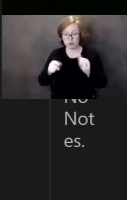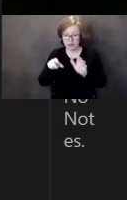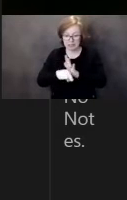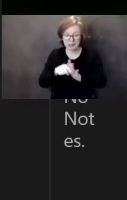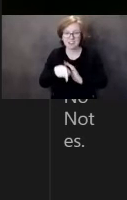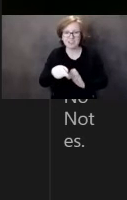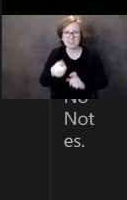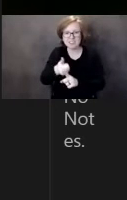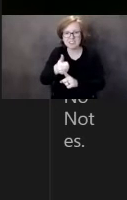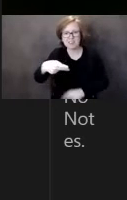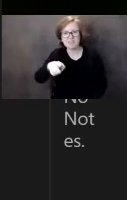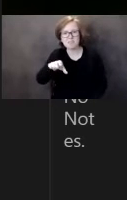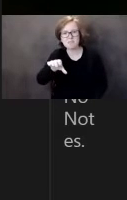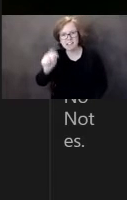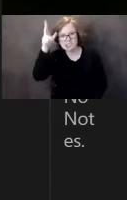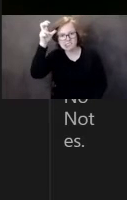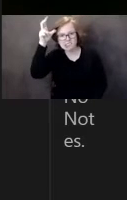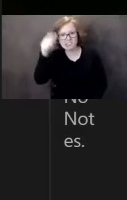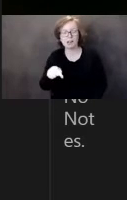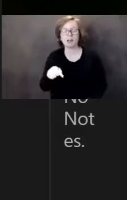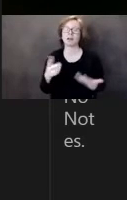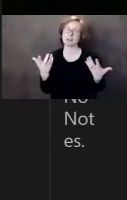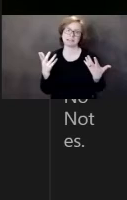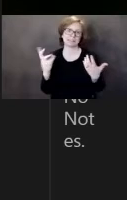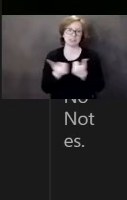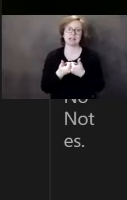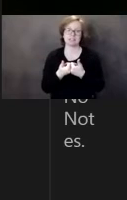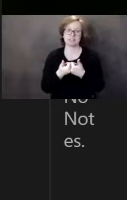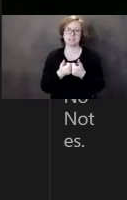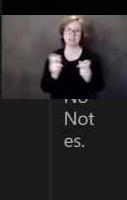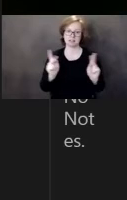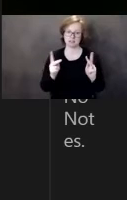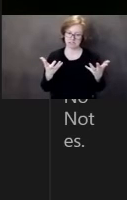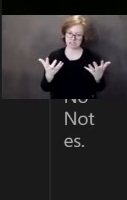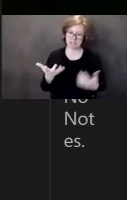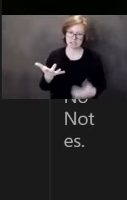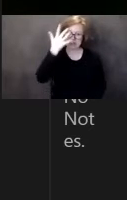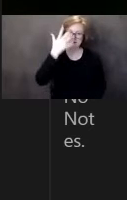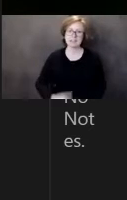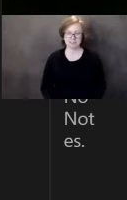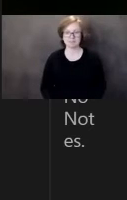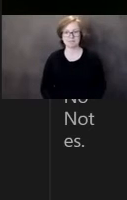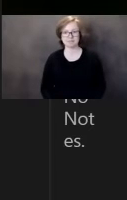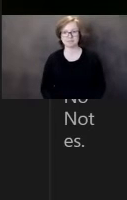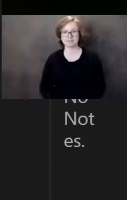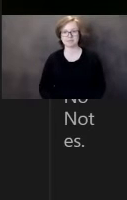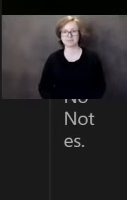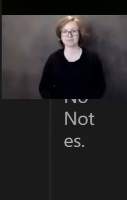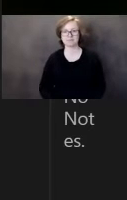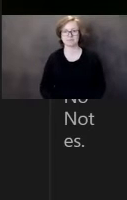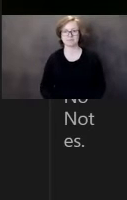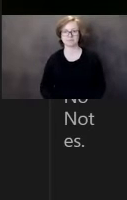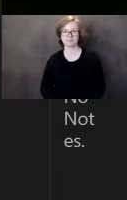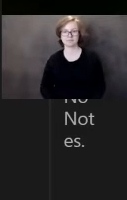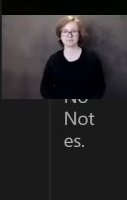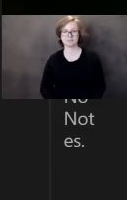pests, but this is a big challenge, and people have raptor poles and all sorts of stuff. We want to know about organic matter,